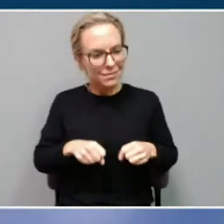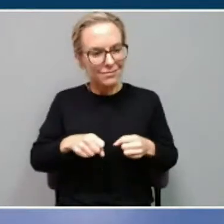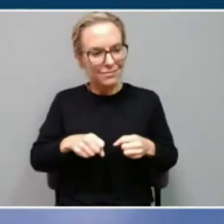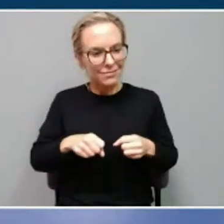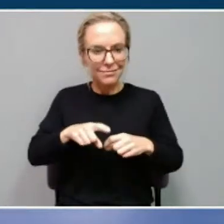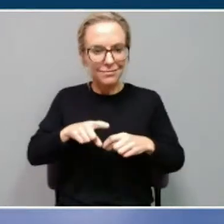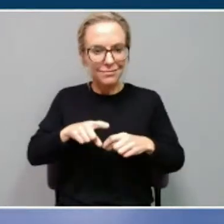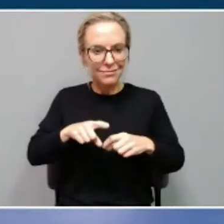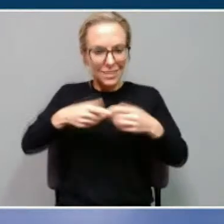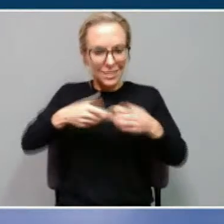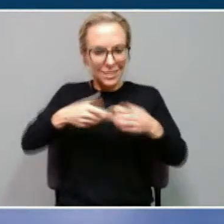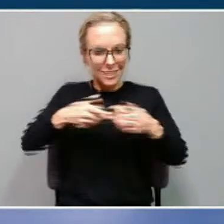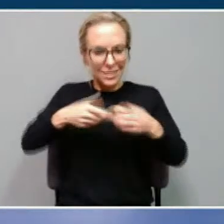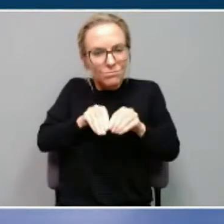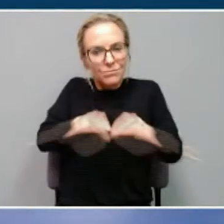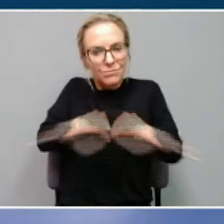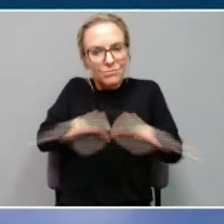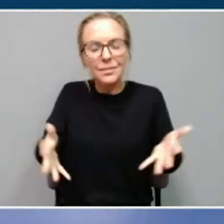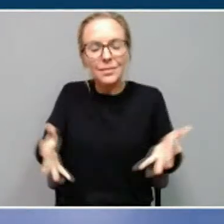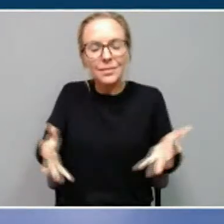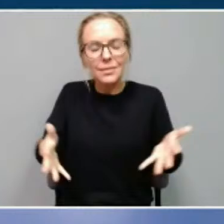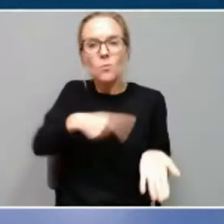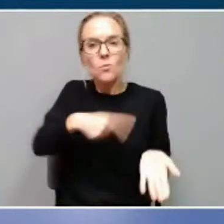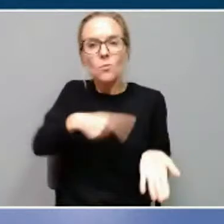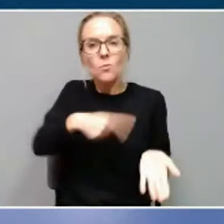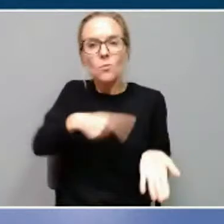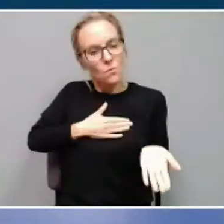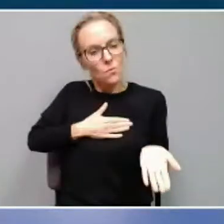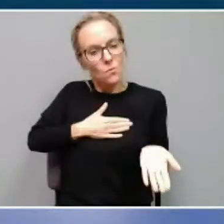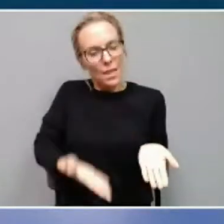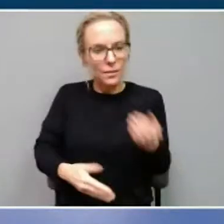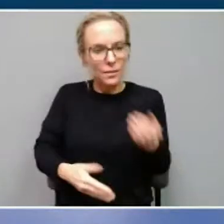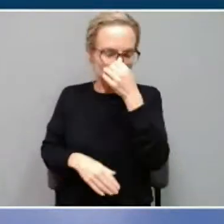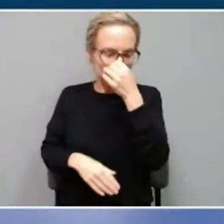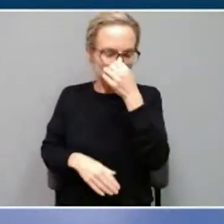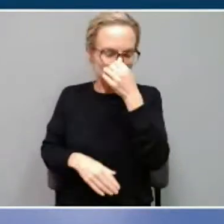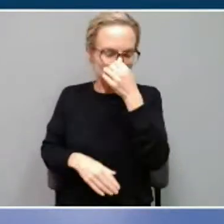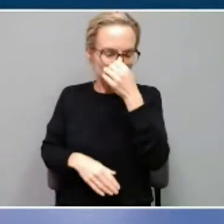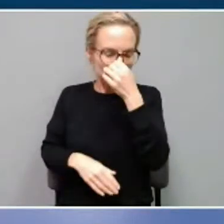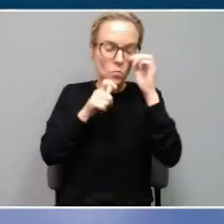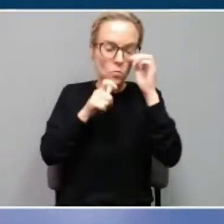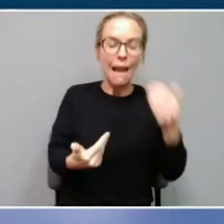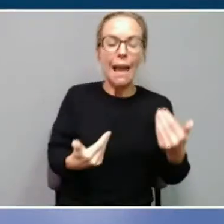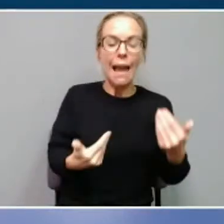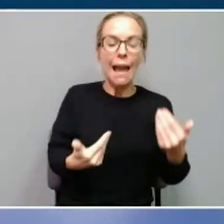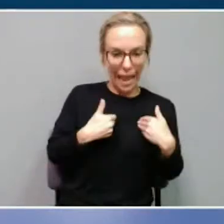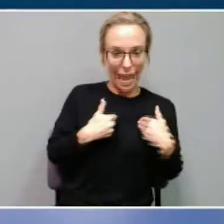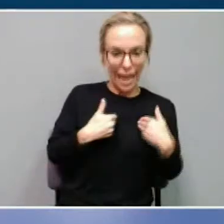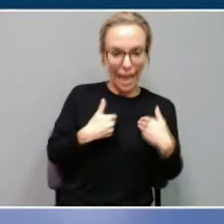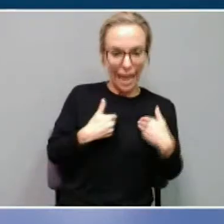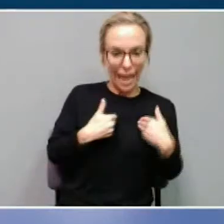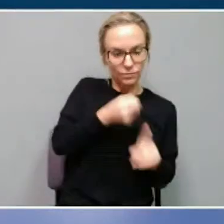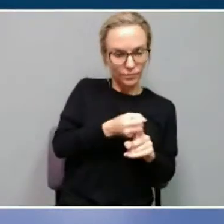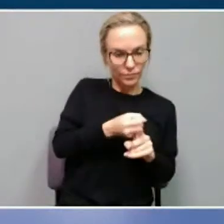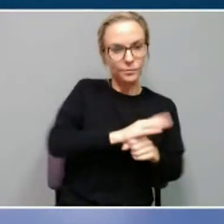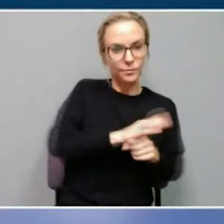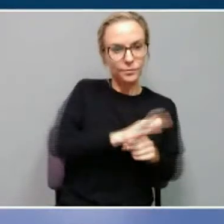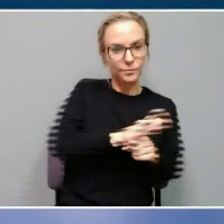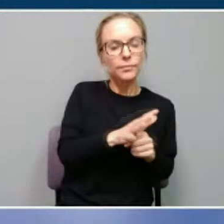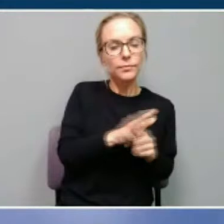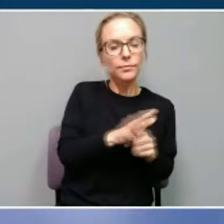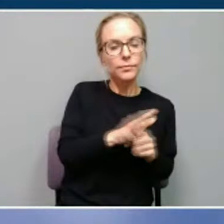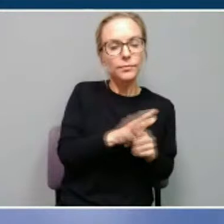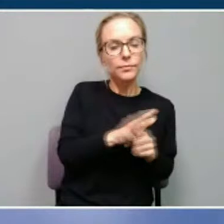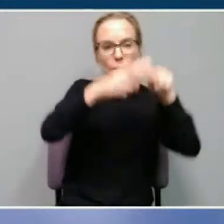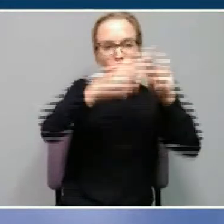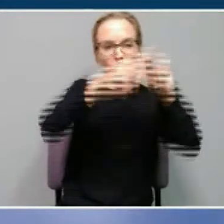have to have the will. Positivity rate, again, continuing to increase. This is the highest